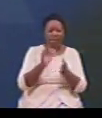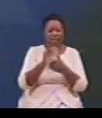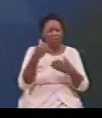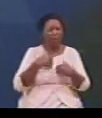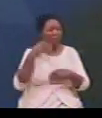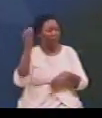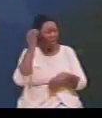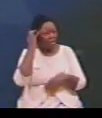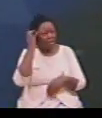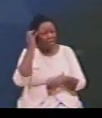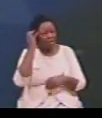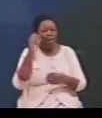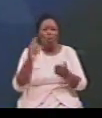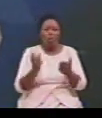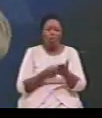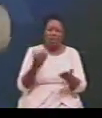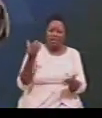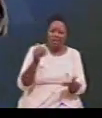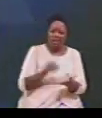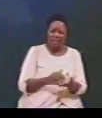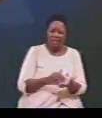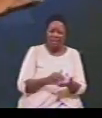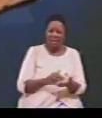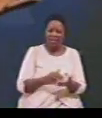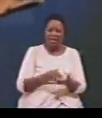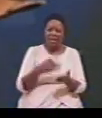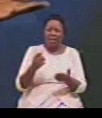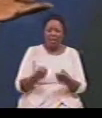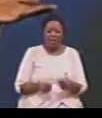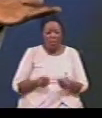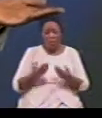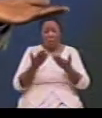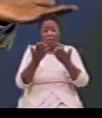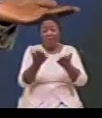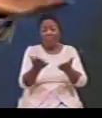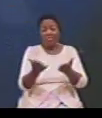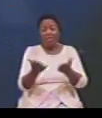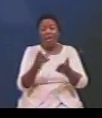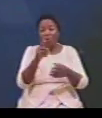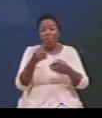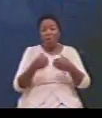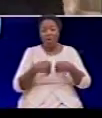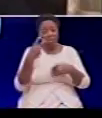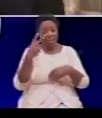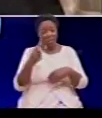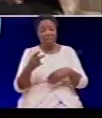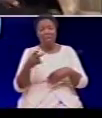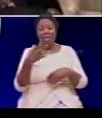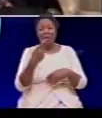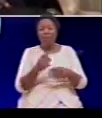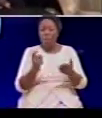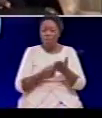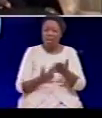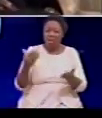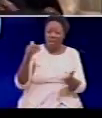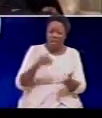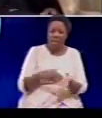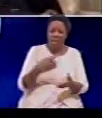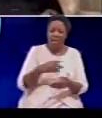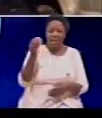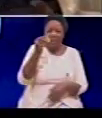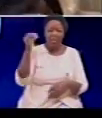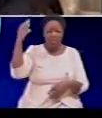heard. Once again, the offer you have seen. Once again, the